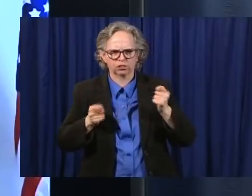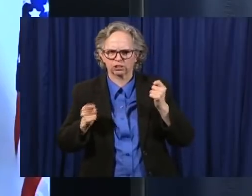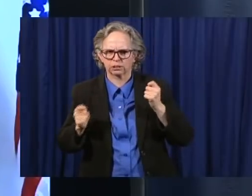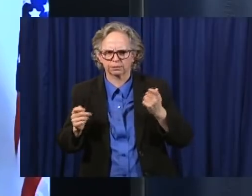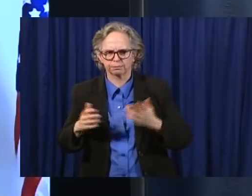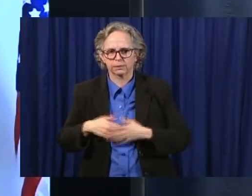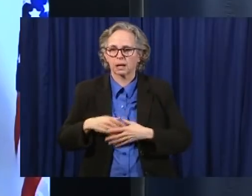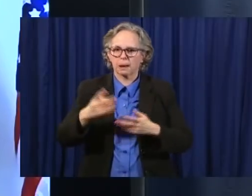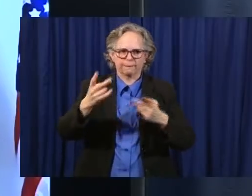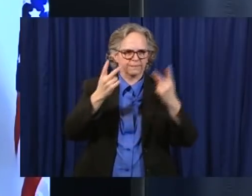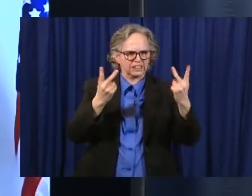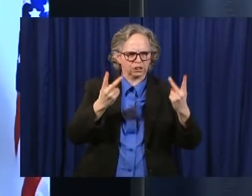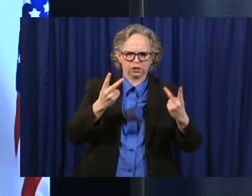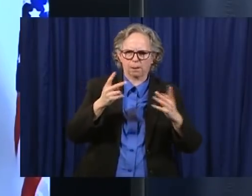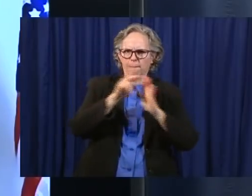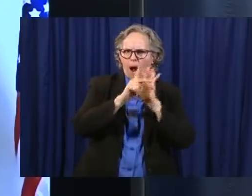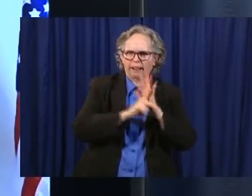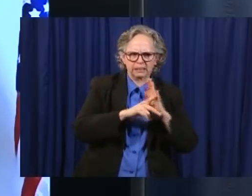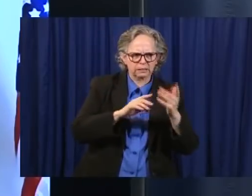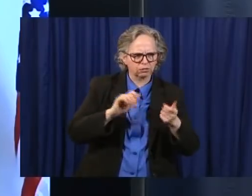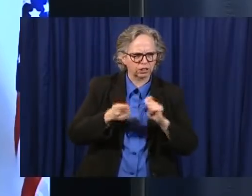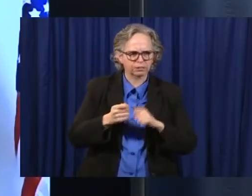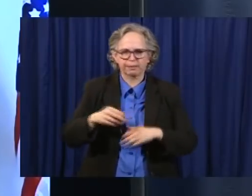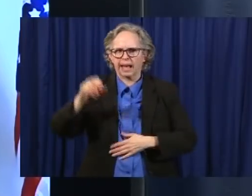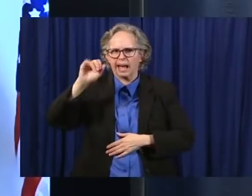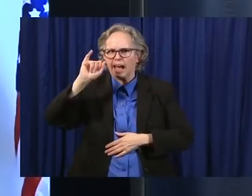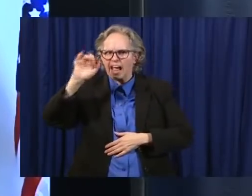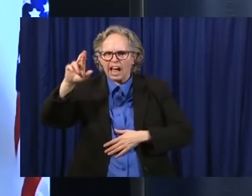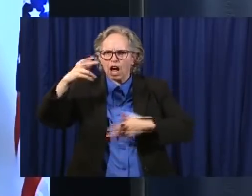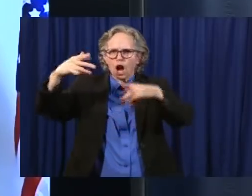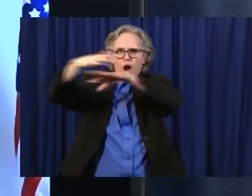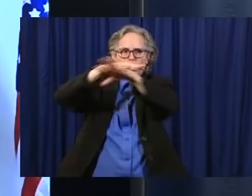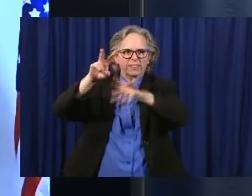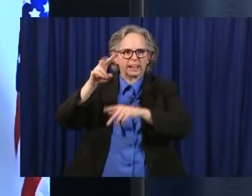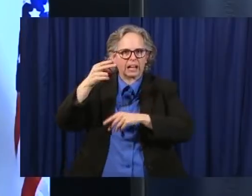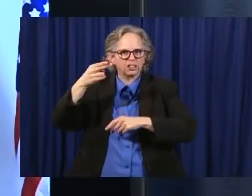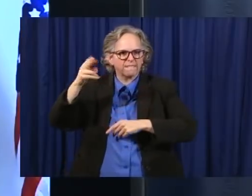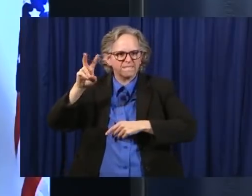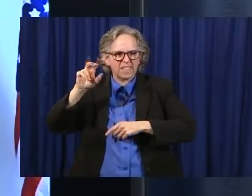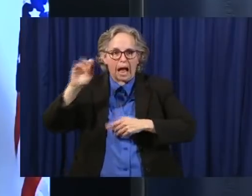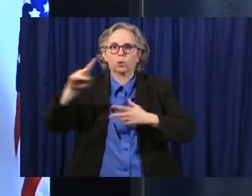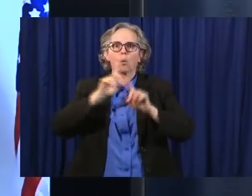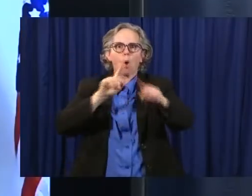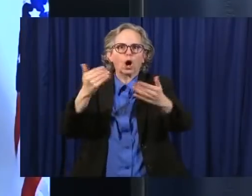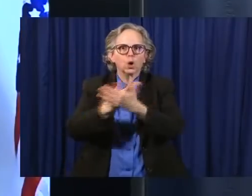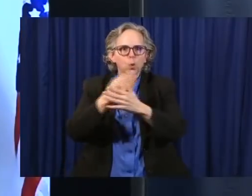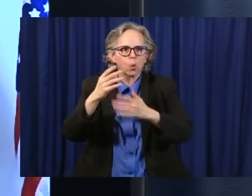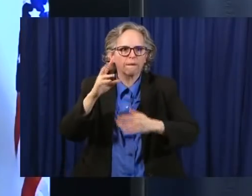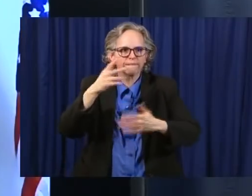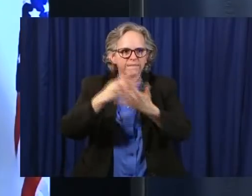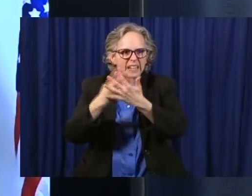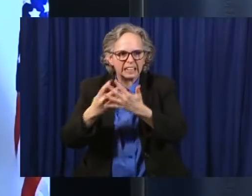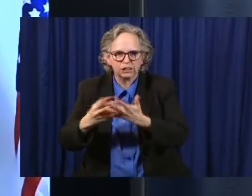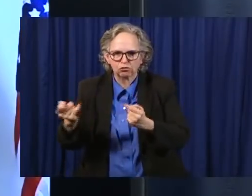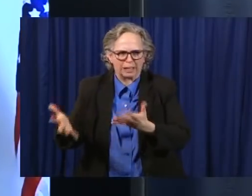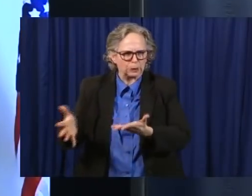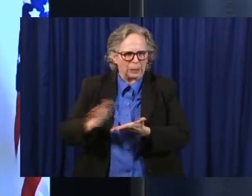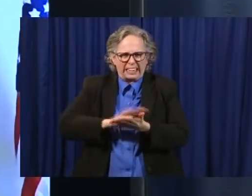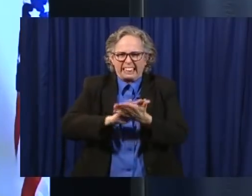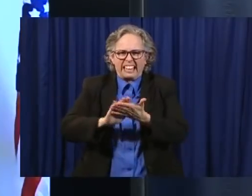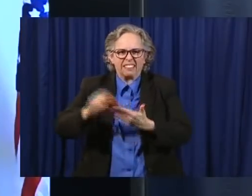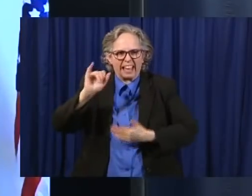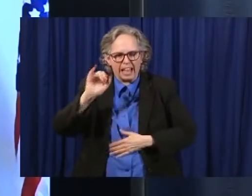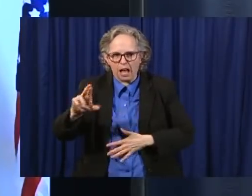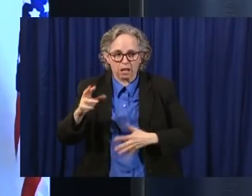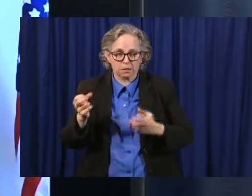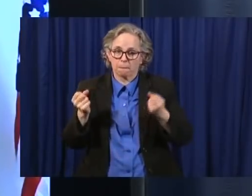the HVAC system, or the filtering, or ordering different supplies to try to clean the air. It's a lot